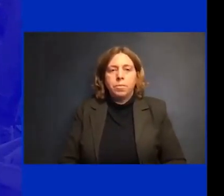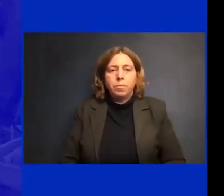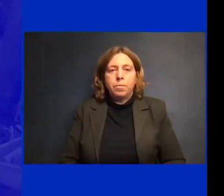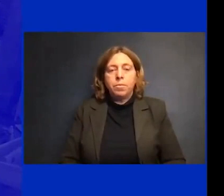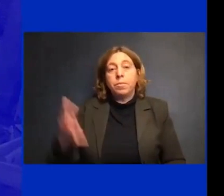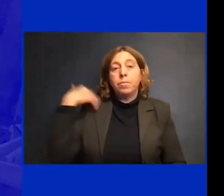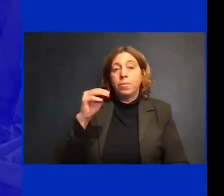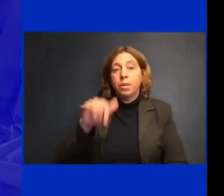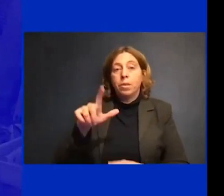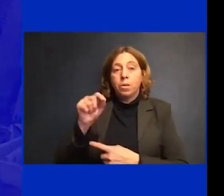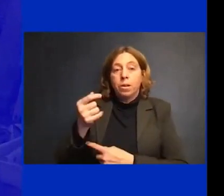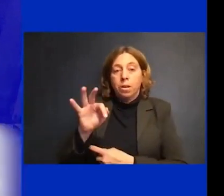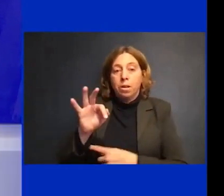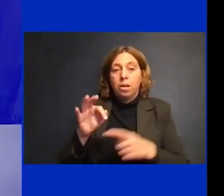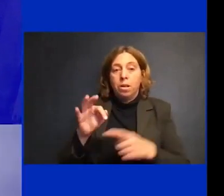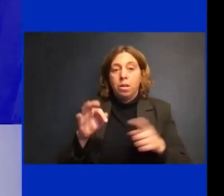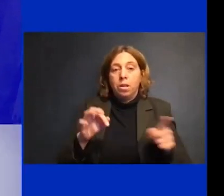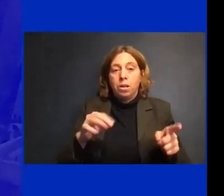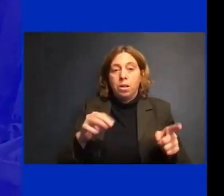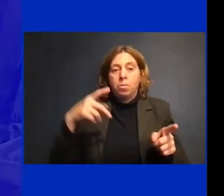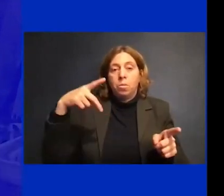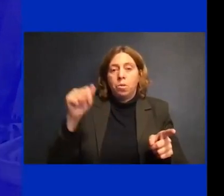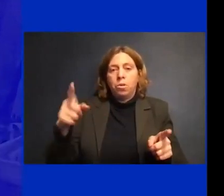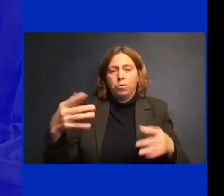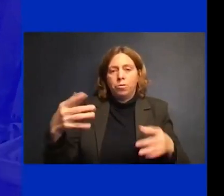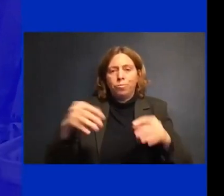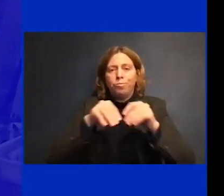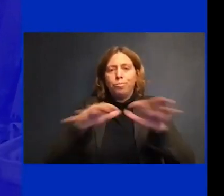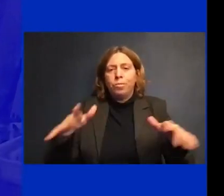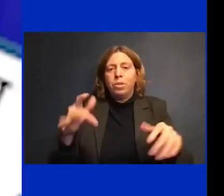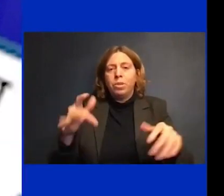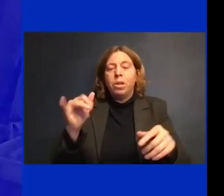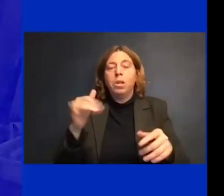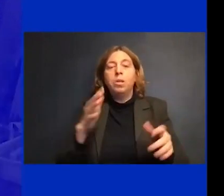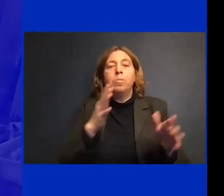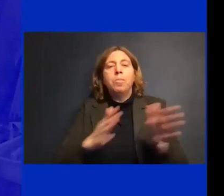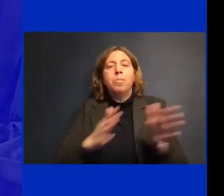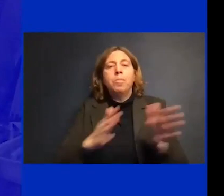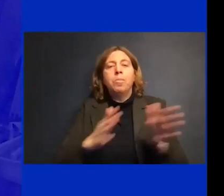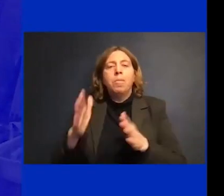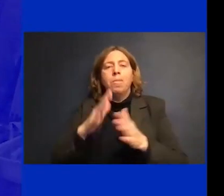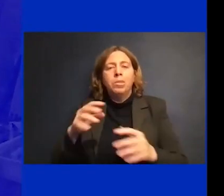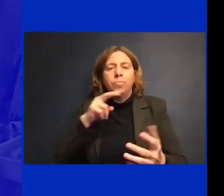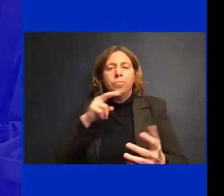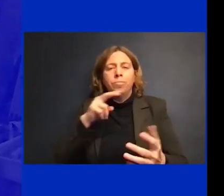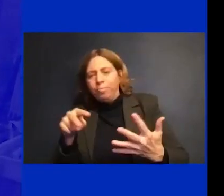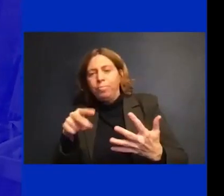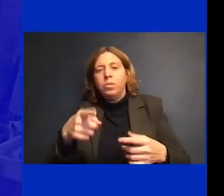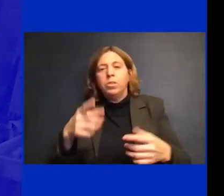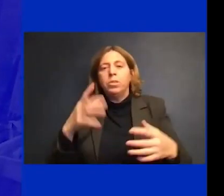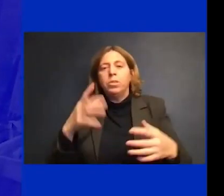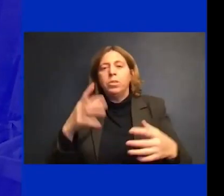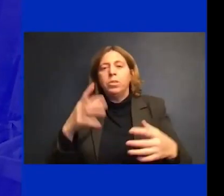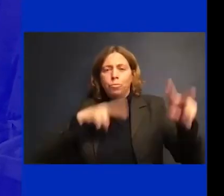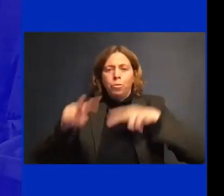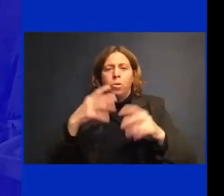In May 2019, the Port Authority released a planning-level scoping document for public review that commenced a 120-day